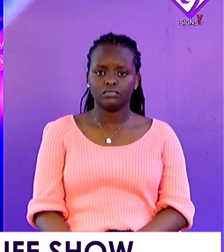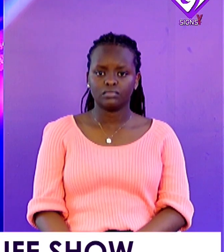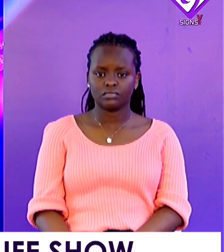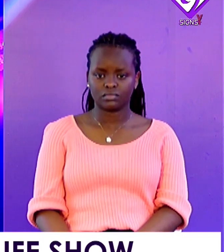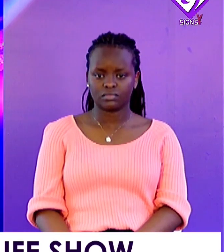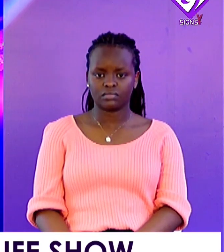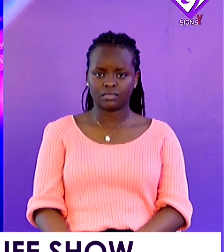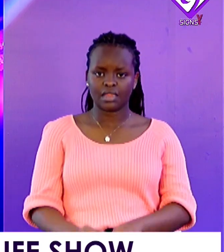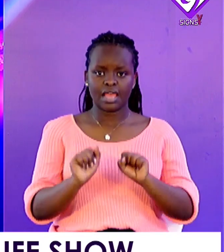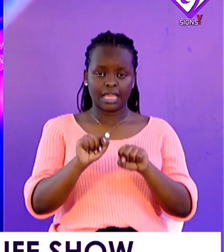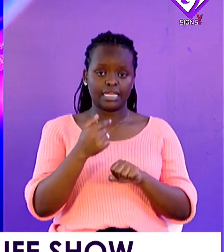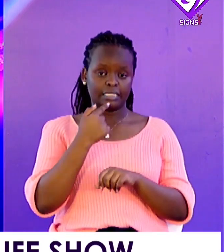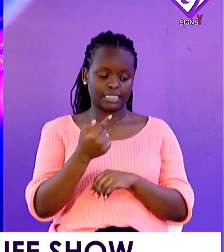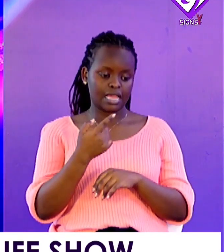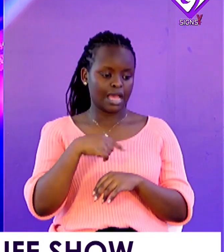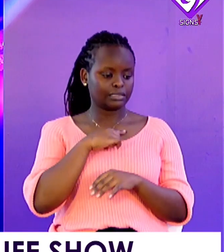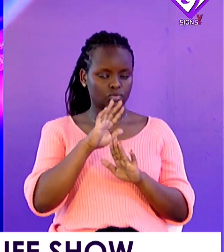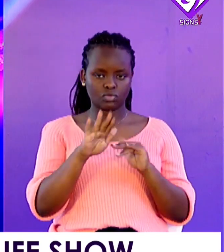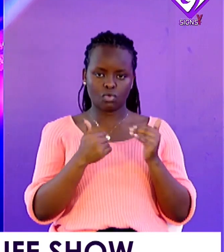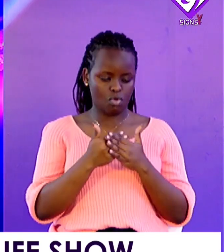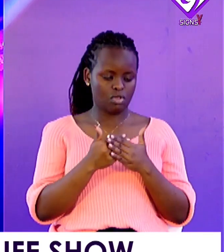I can say we are all gifted in